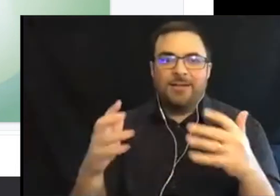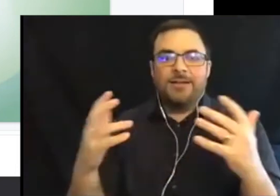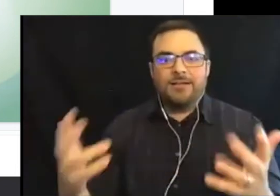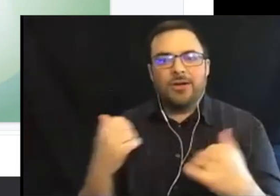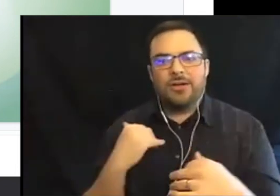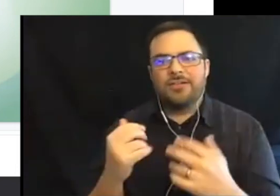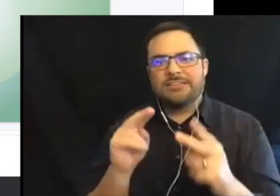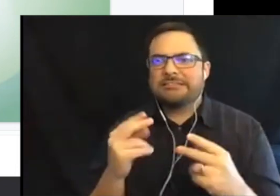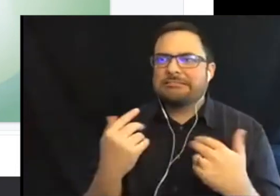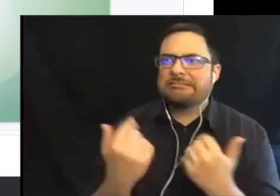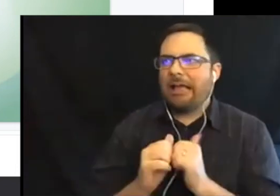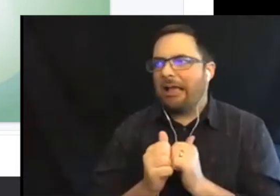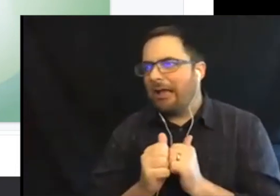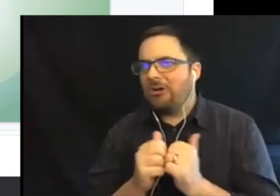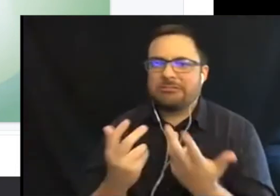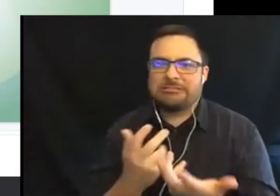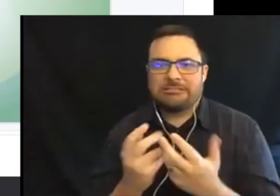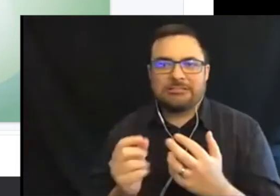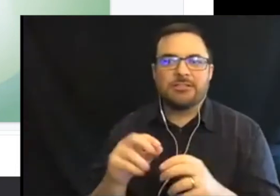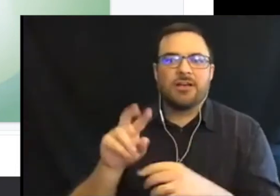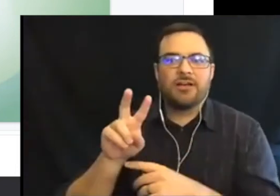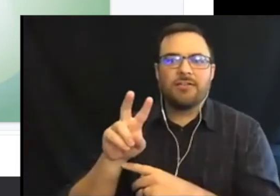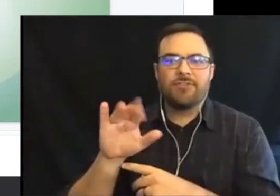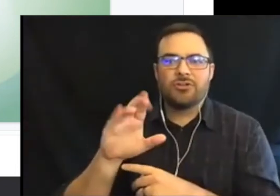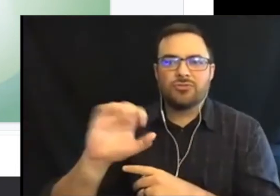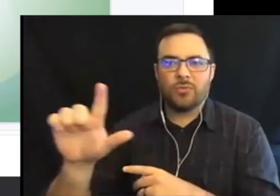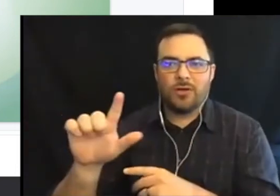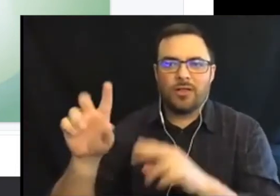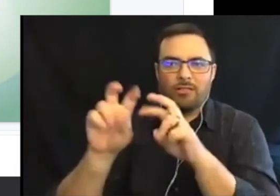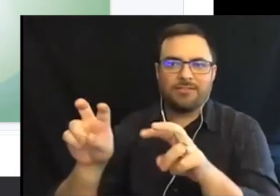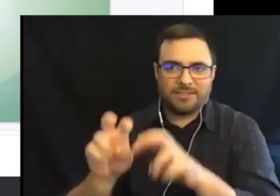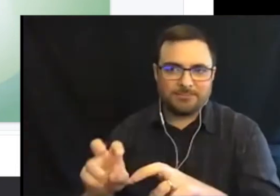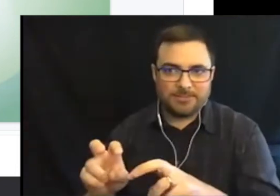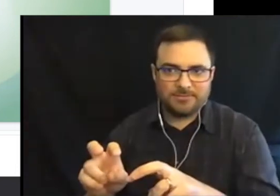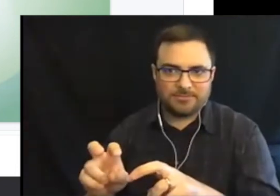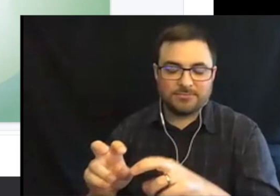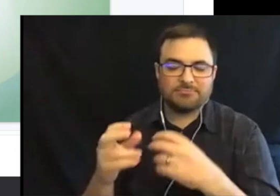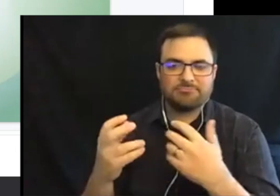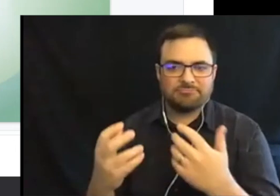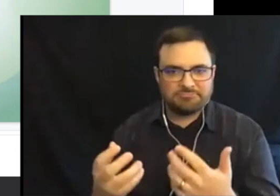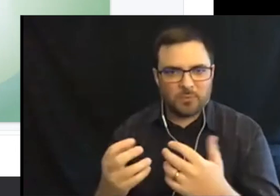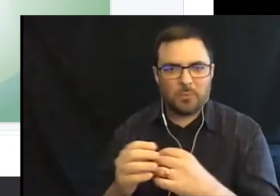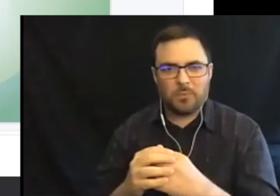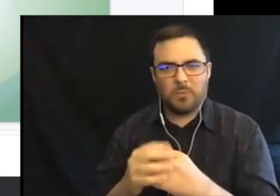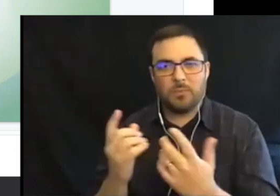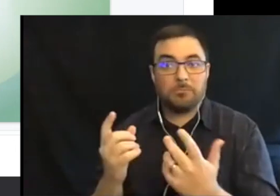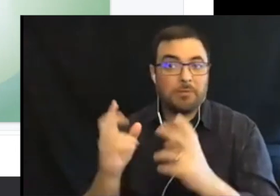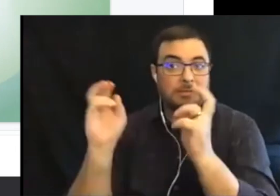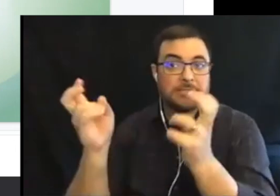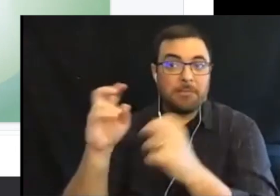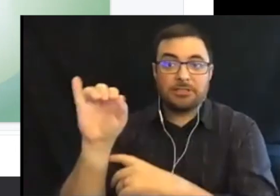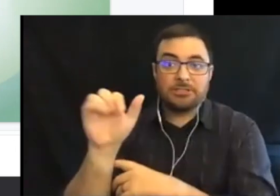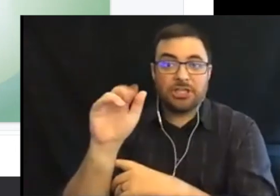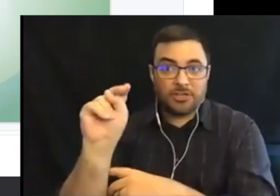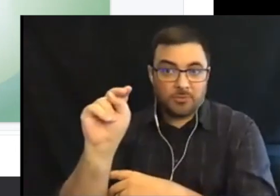looking for something related to virtual assessments, and Heidi and I have been kind of tossing this around as maybe that's the topic for January,